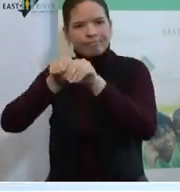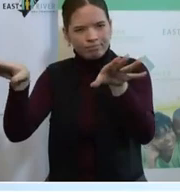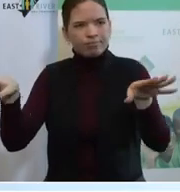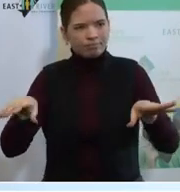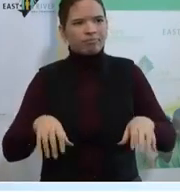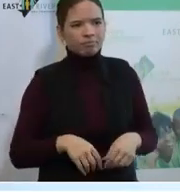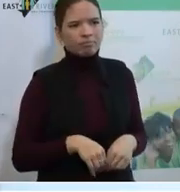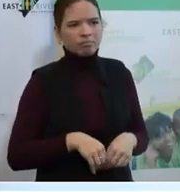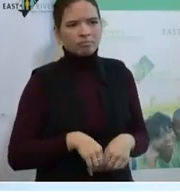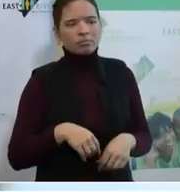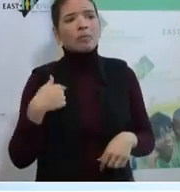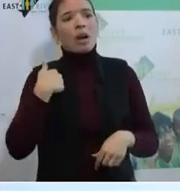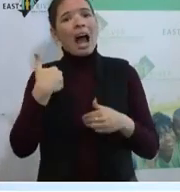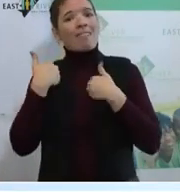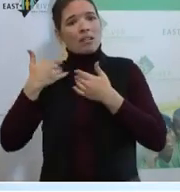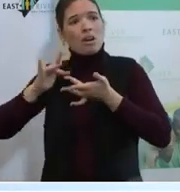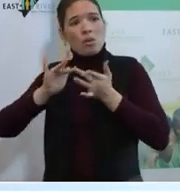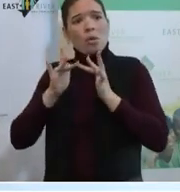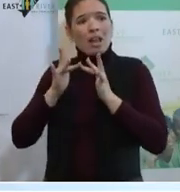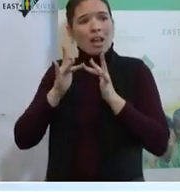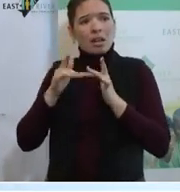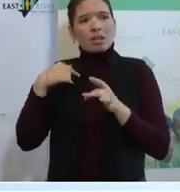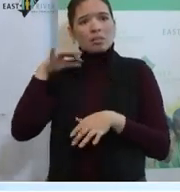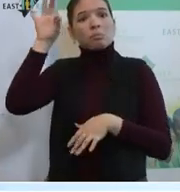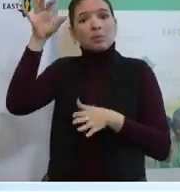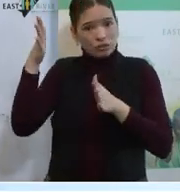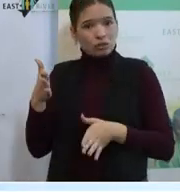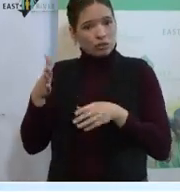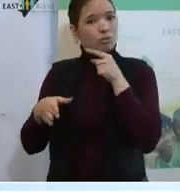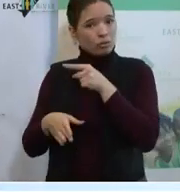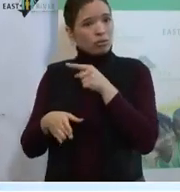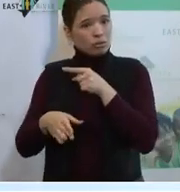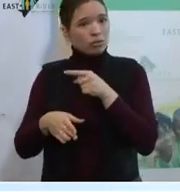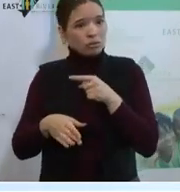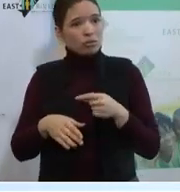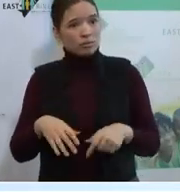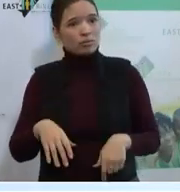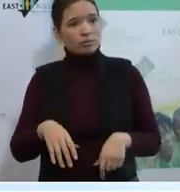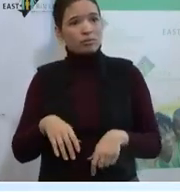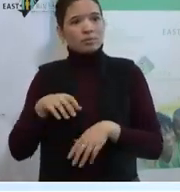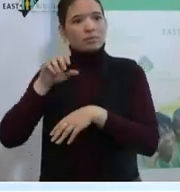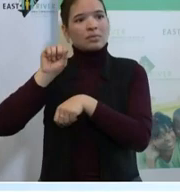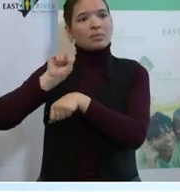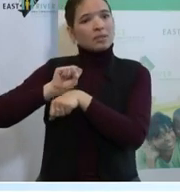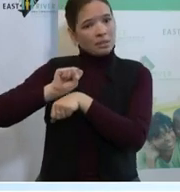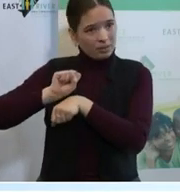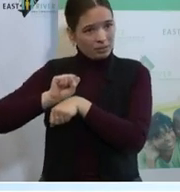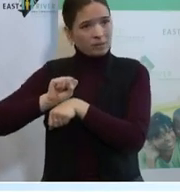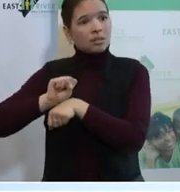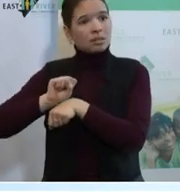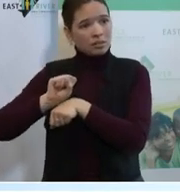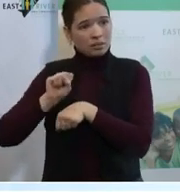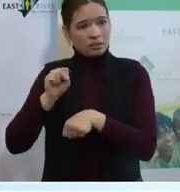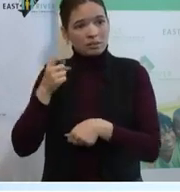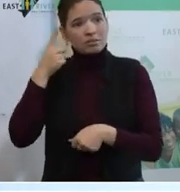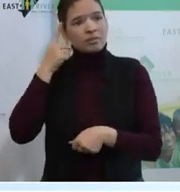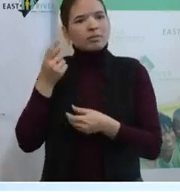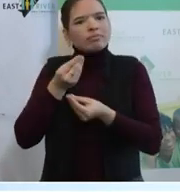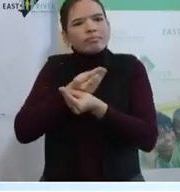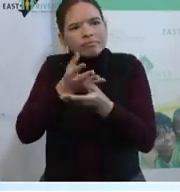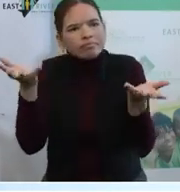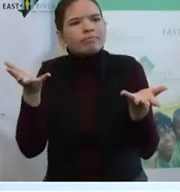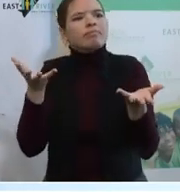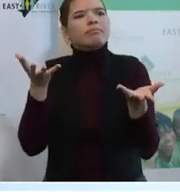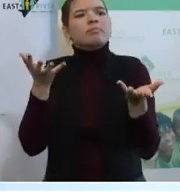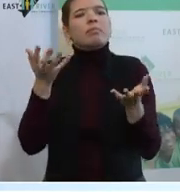with, synagogues, the imams, everybody, to get this information out. But you put your finger